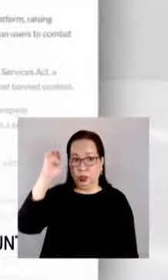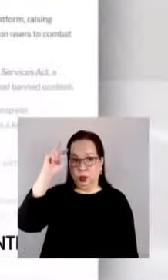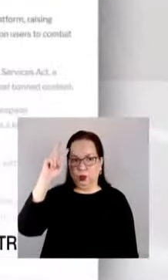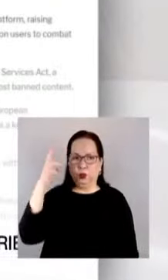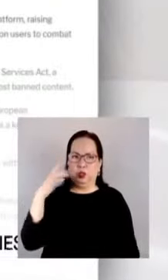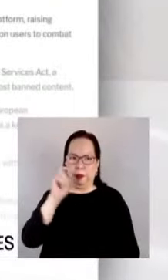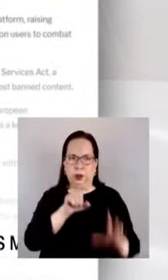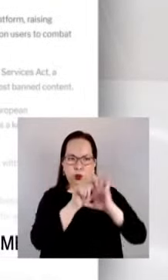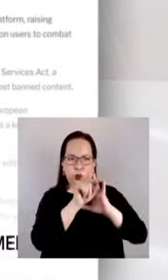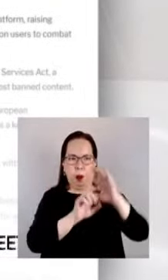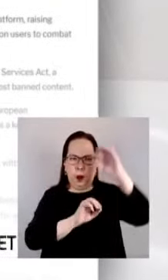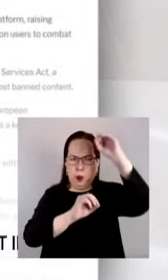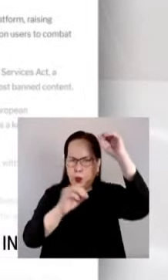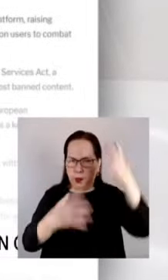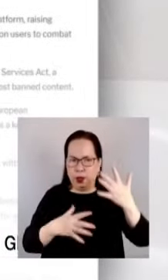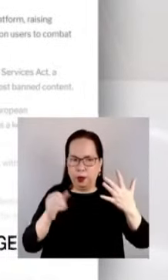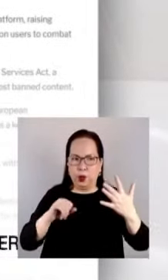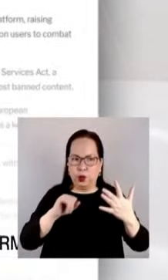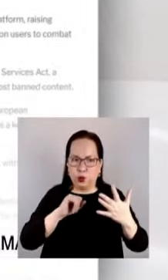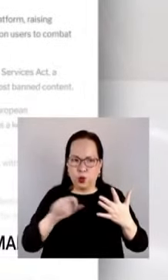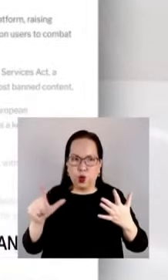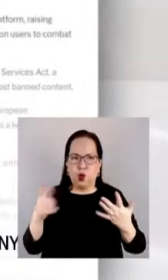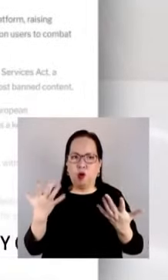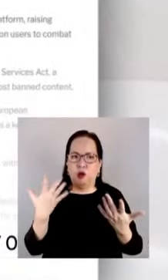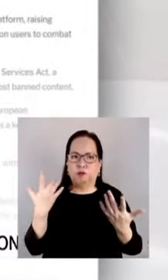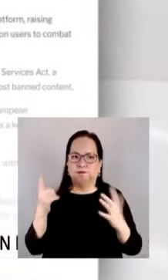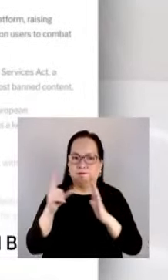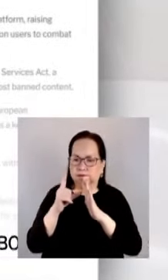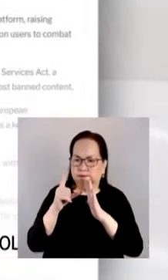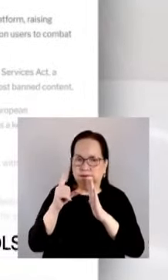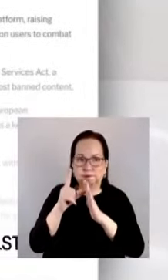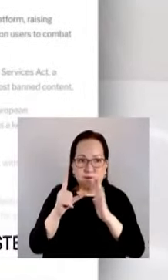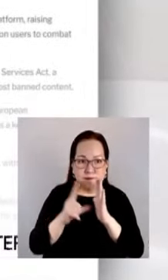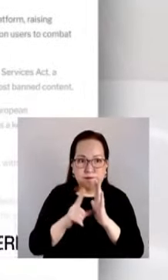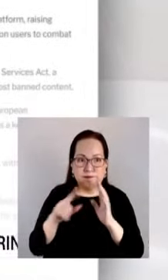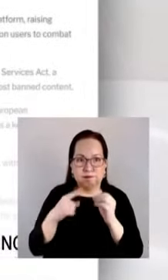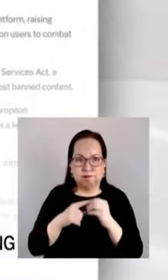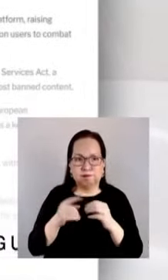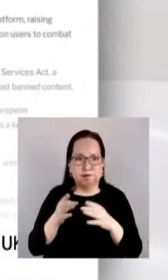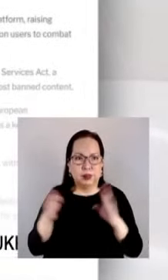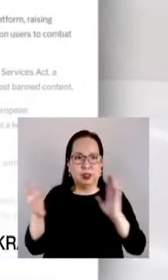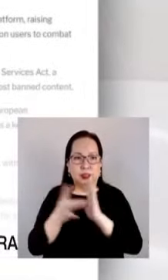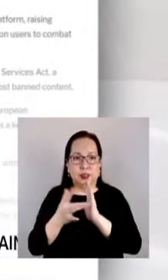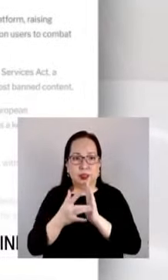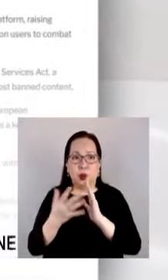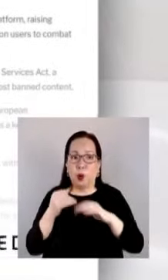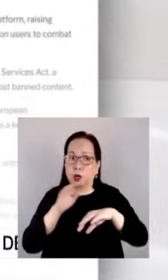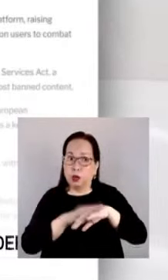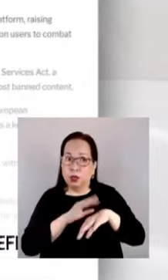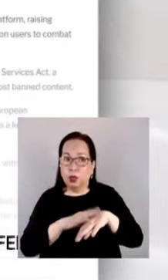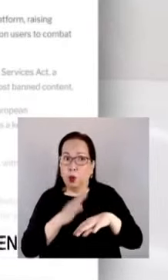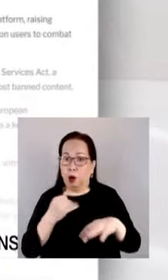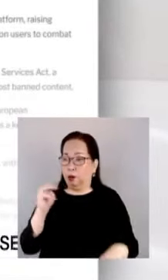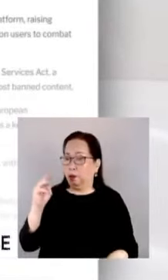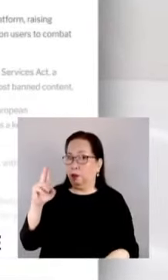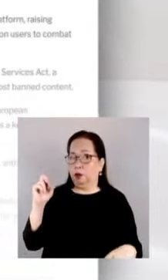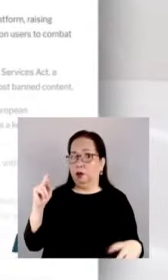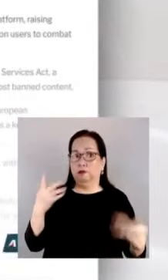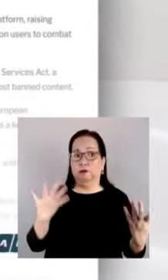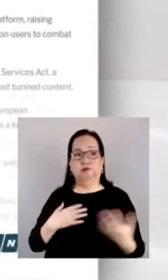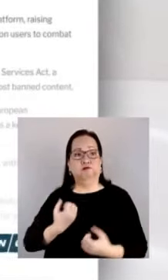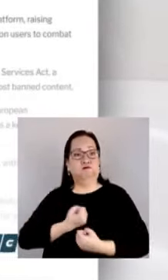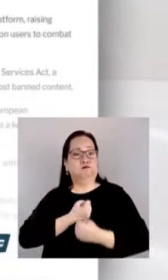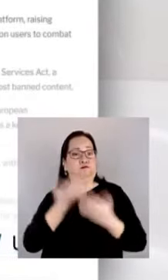with Europe's new laws curbing the power of big tech. The warning comes after Musk vowed to take a robust free speech stance